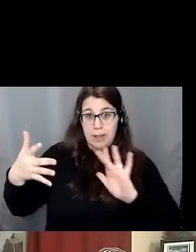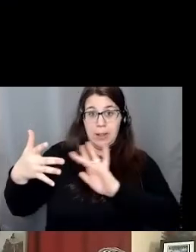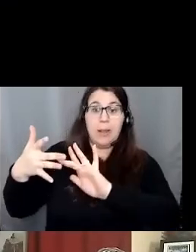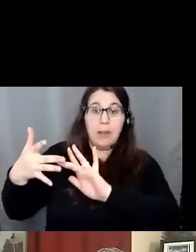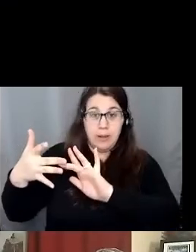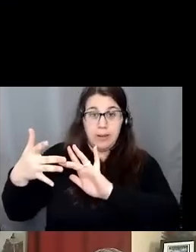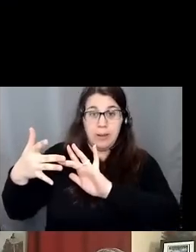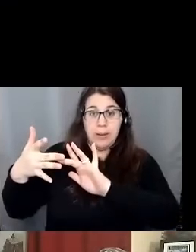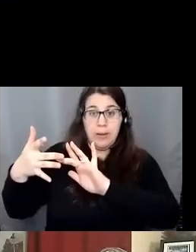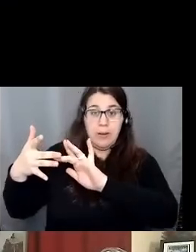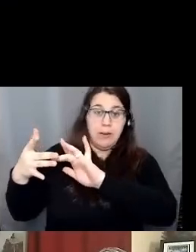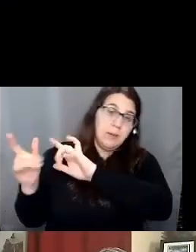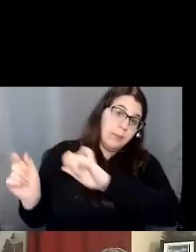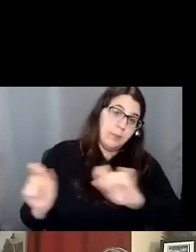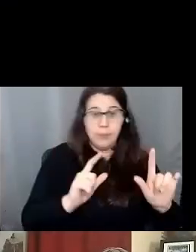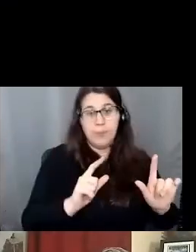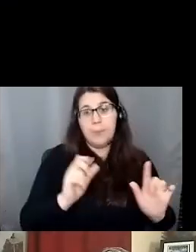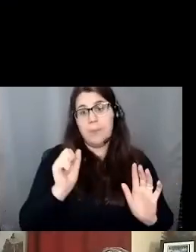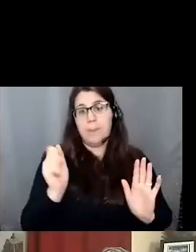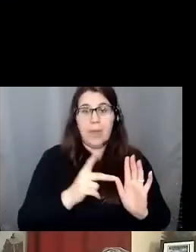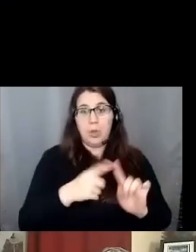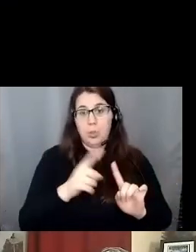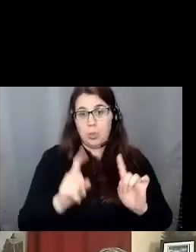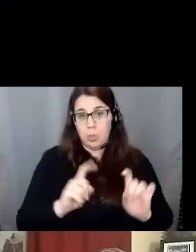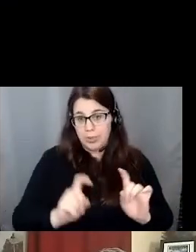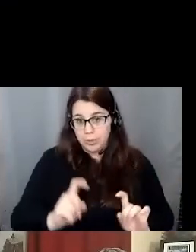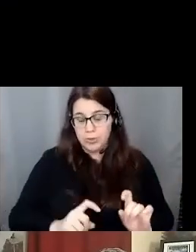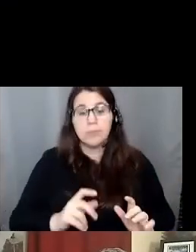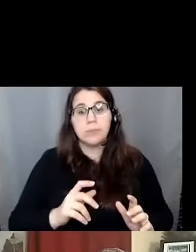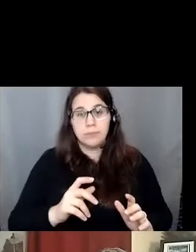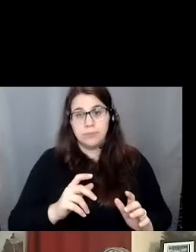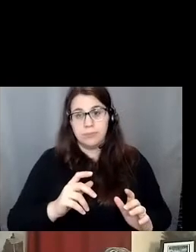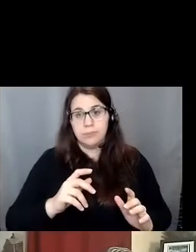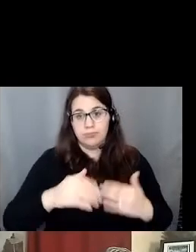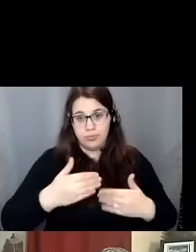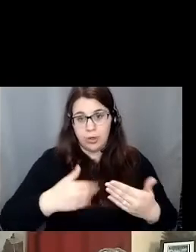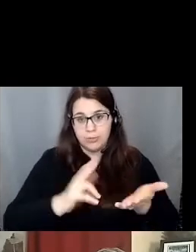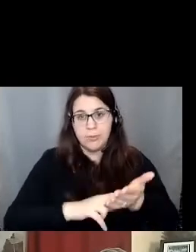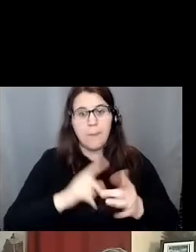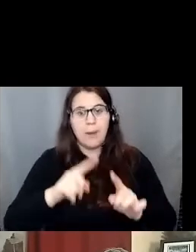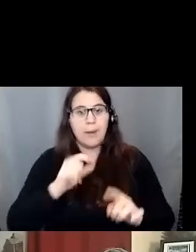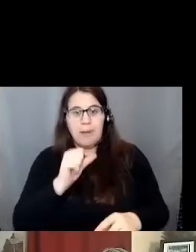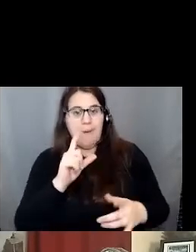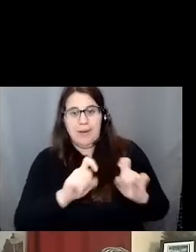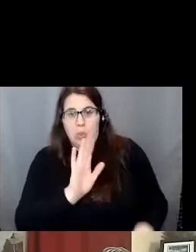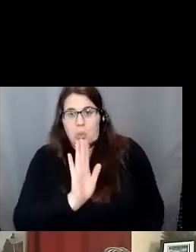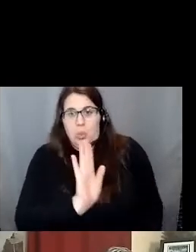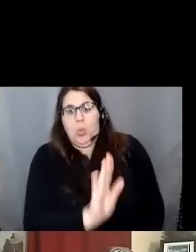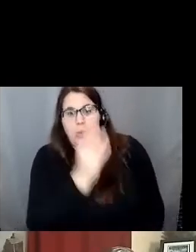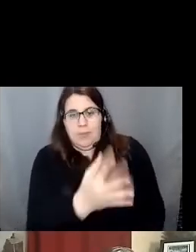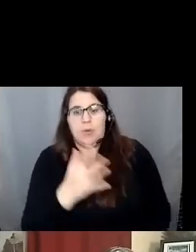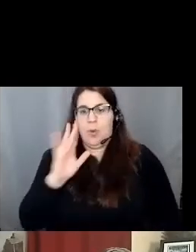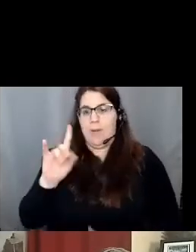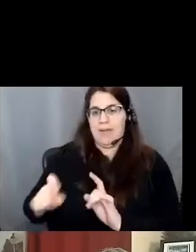process, but only ask you questions related to the additional beneficiary. So, their demographic